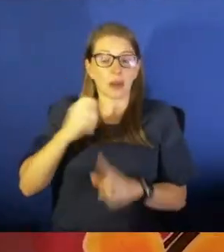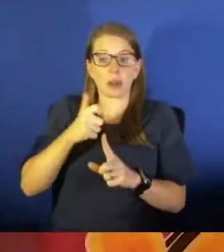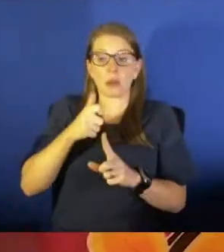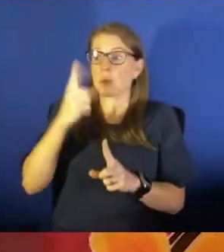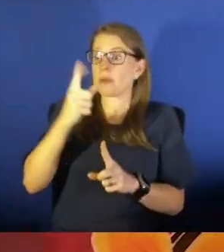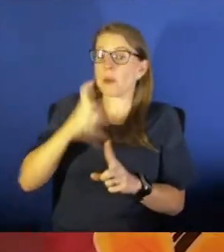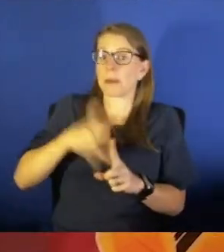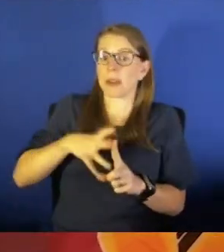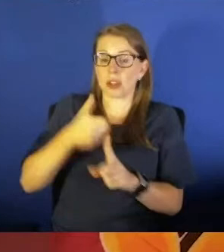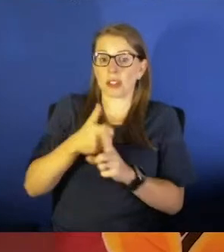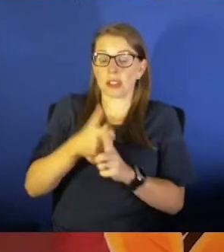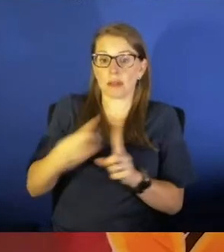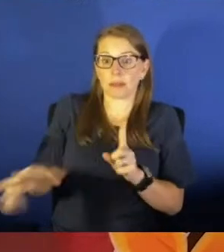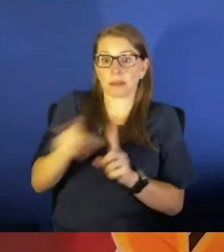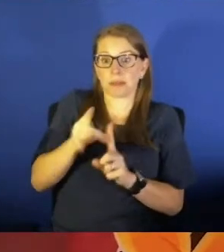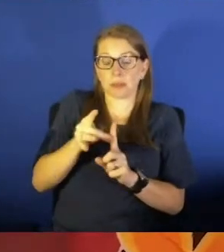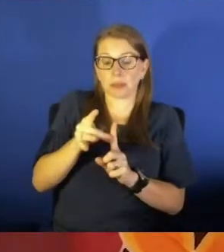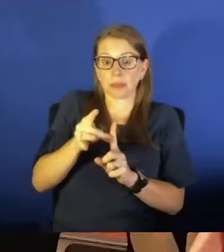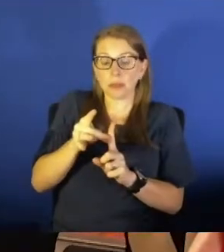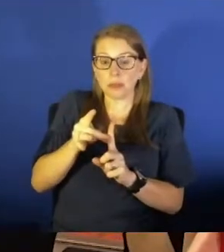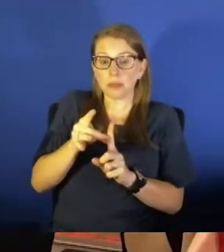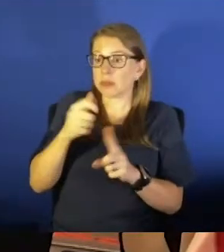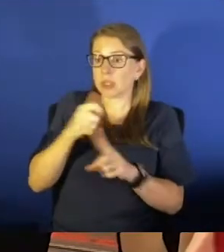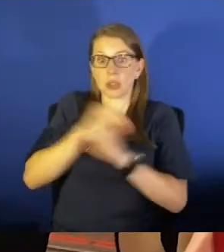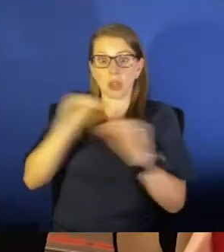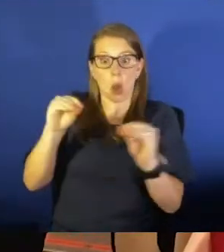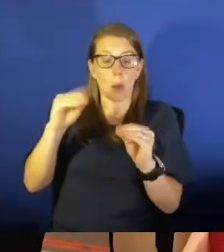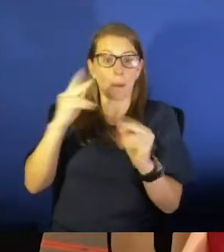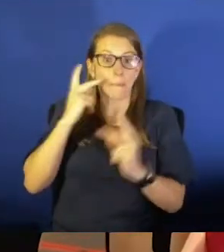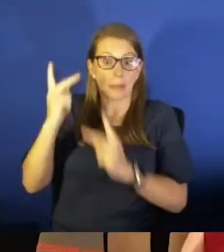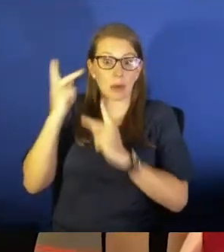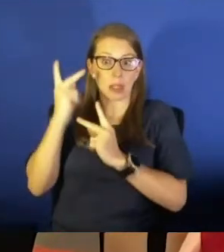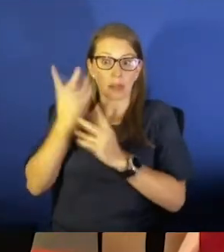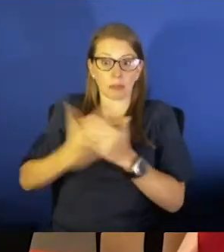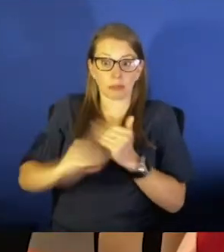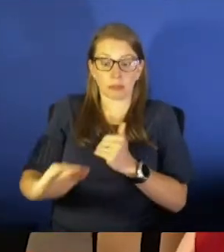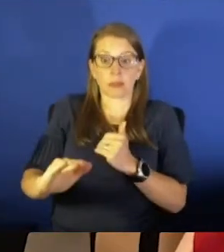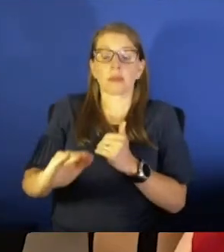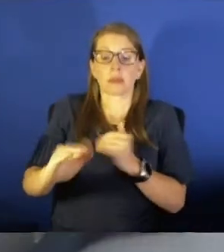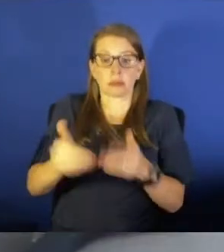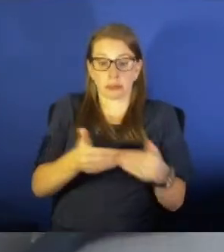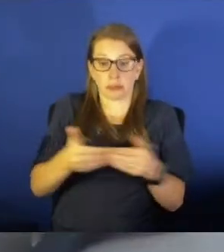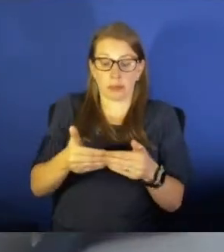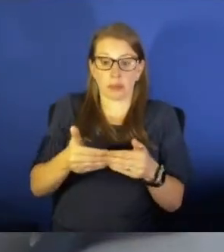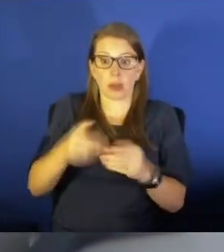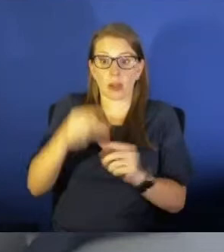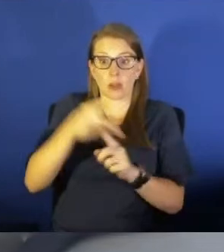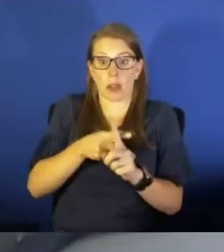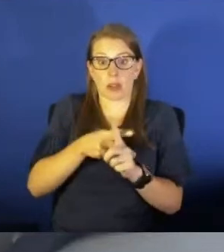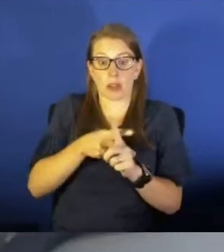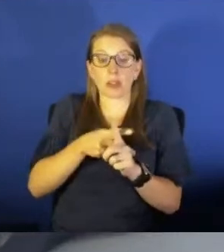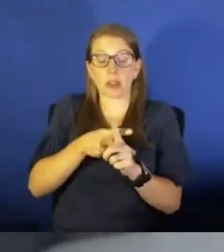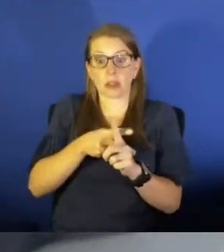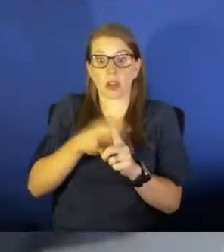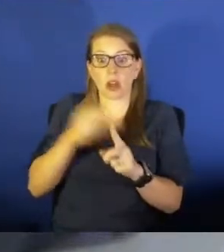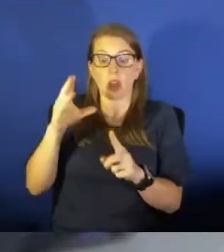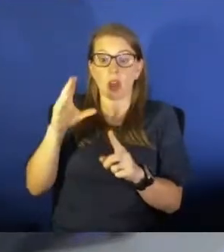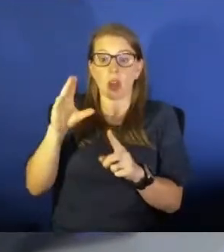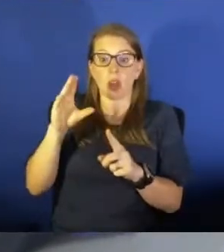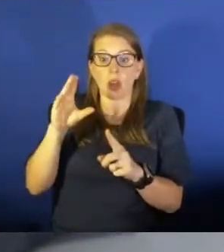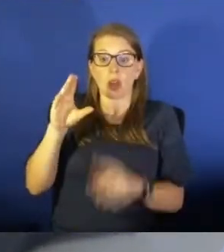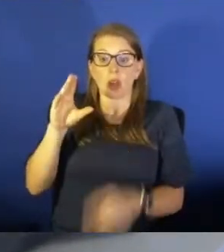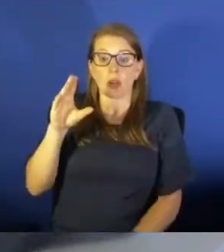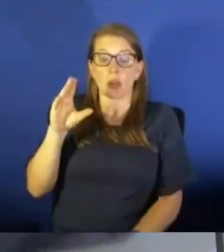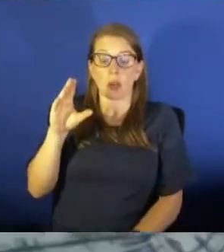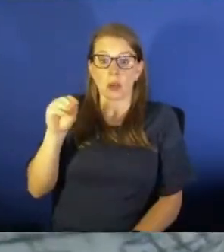no memory of delivering as she spent the next 2 months in a coma. The device that served as a last-ditch effort to save her life. Coming up now